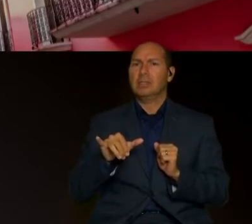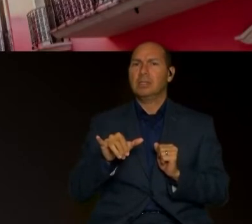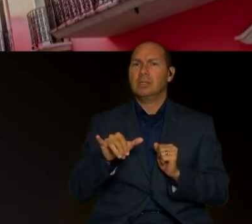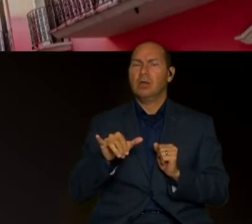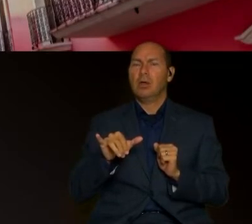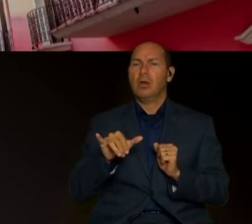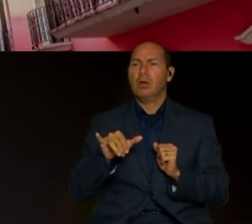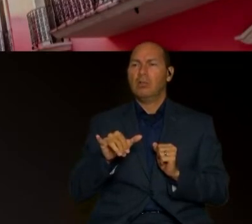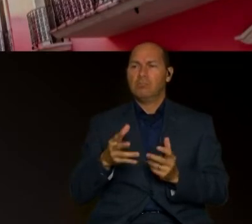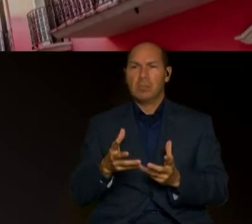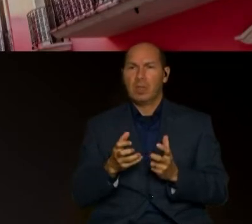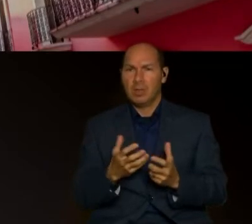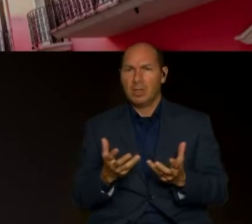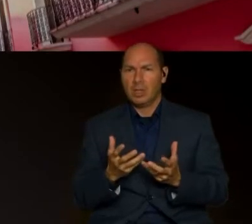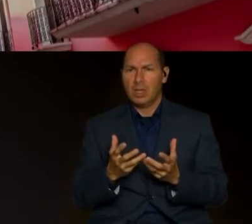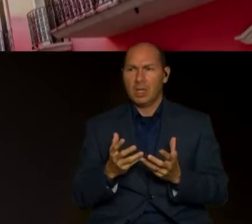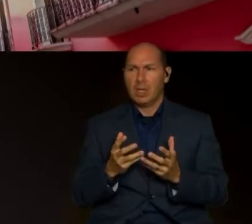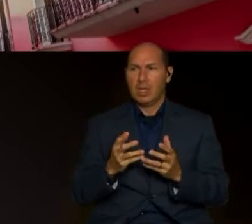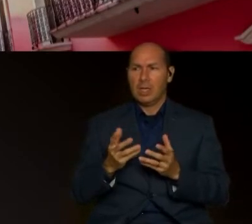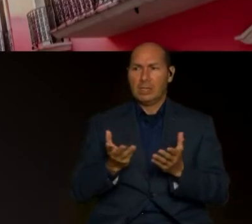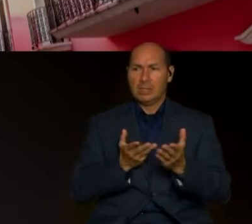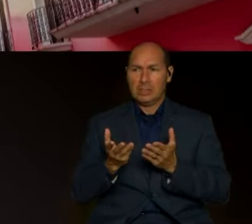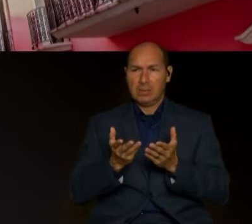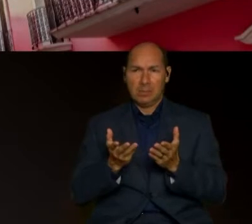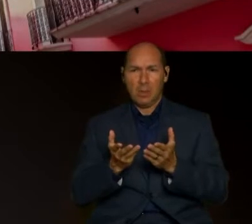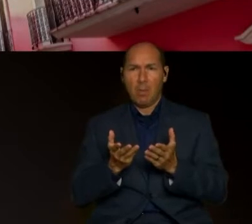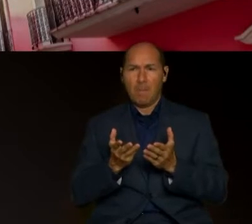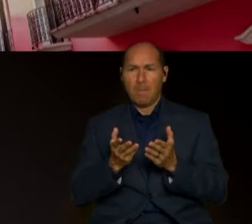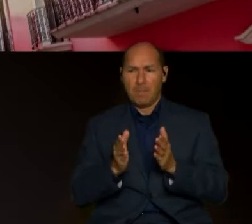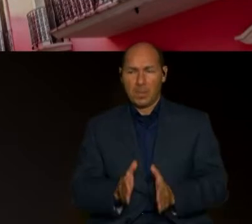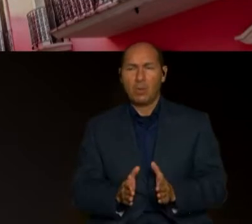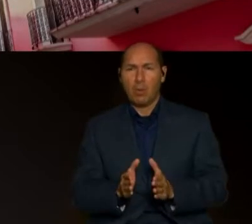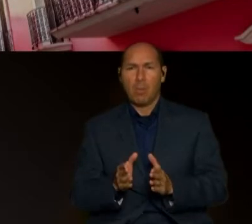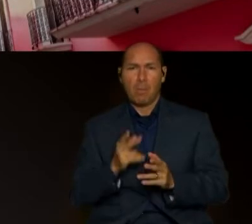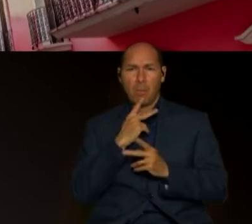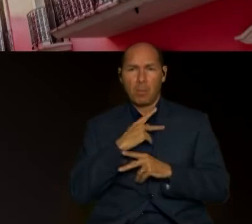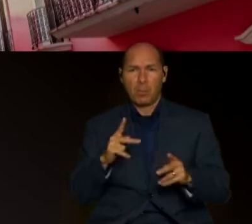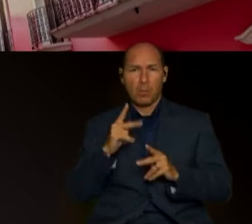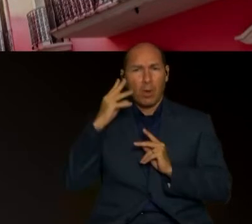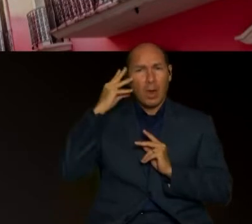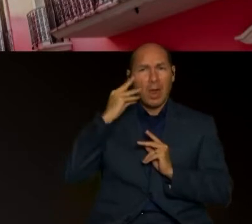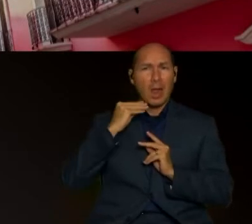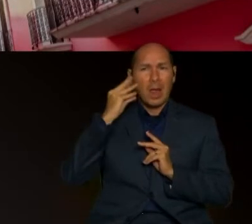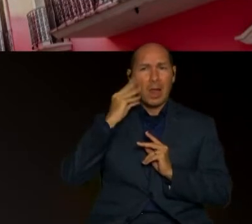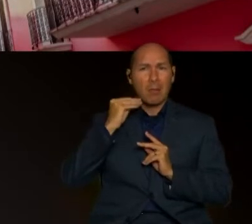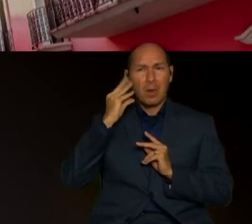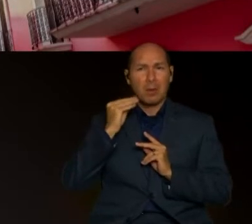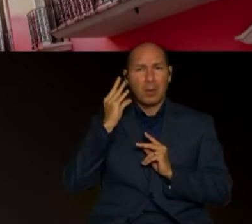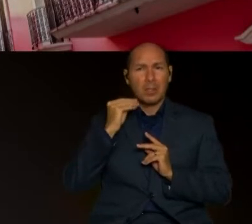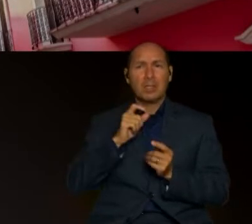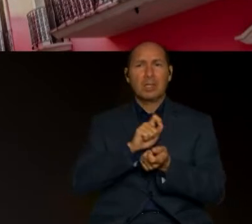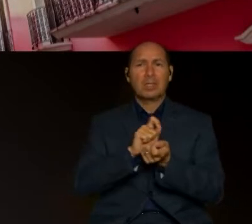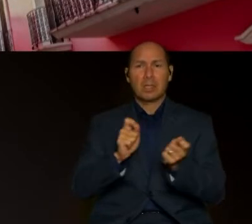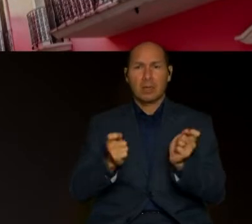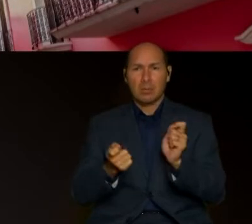transform the experience of public servants. So it is not a